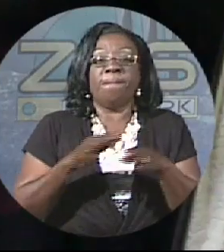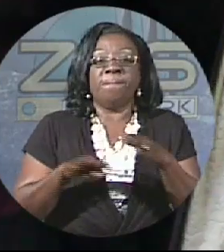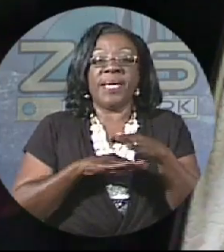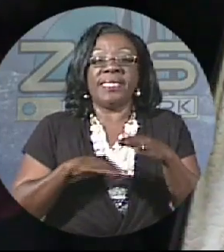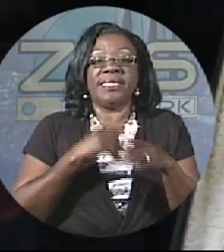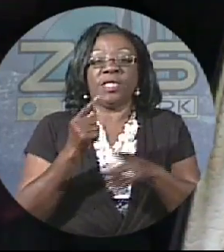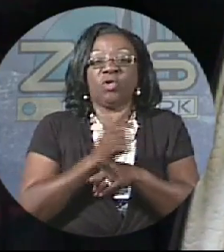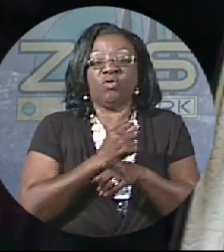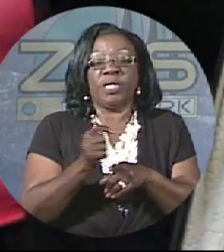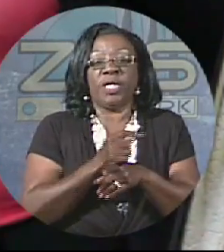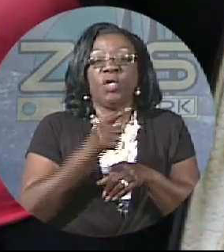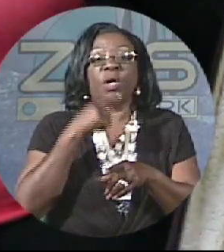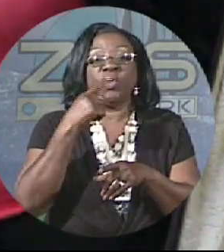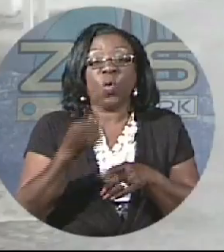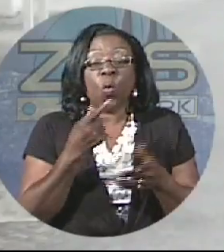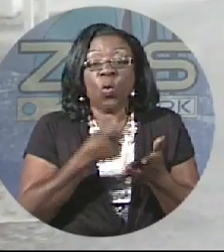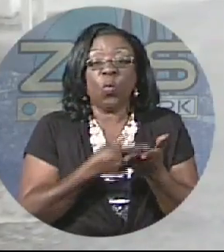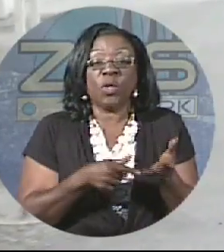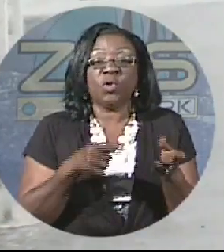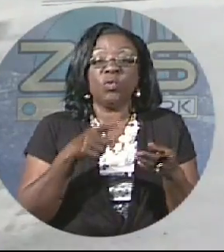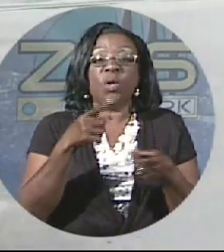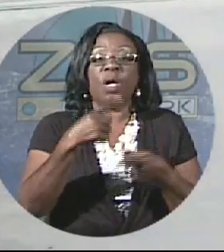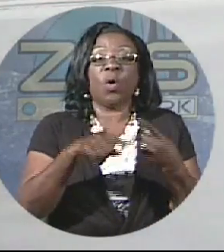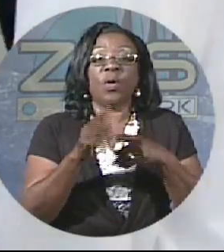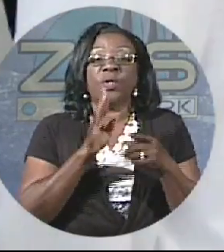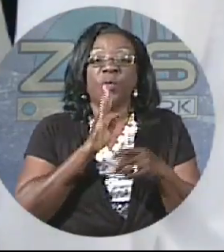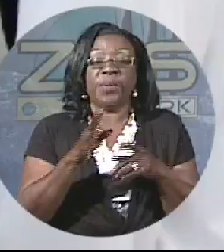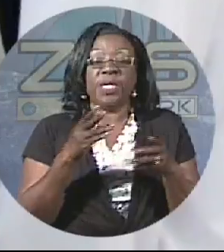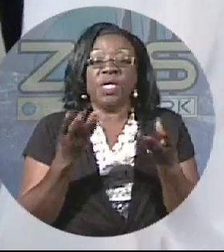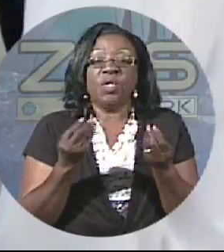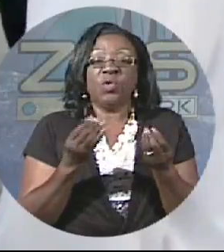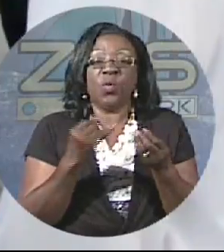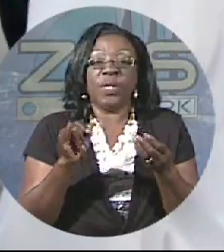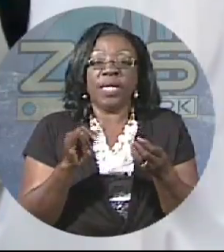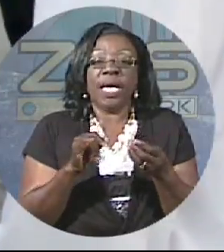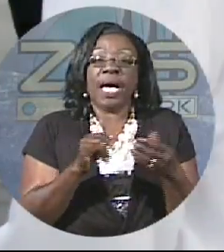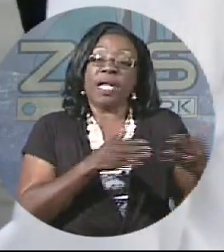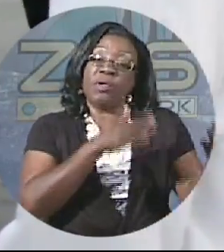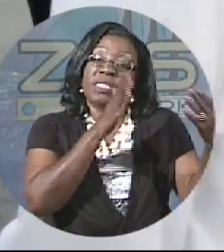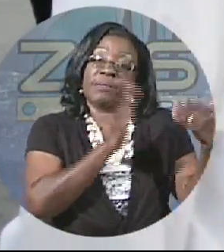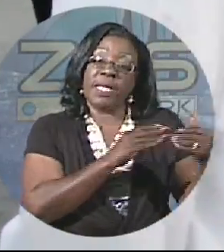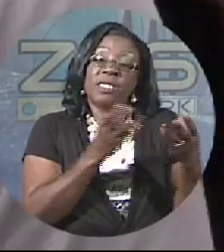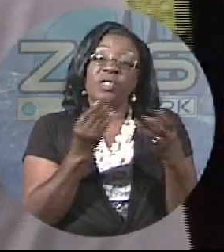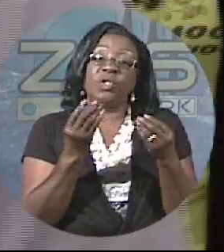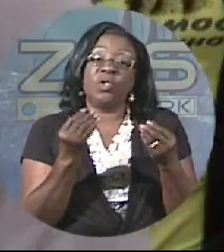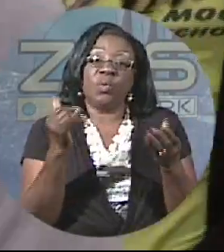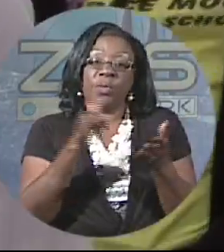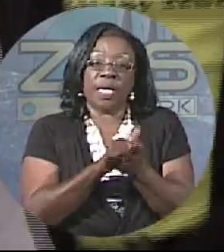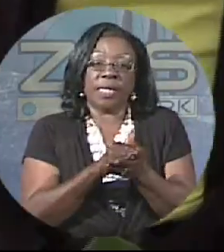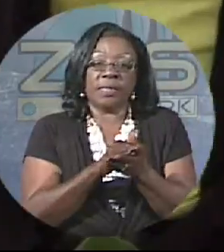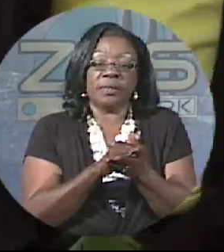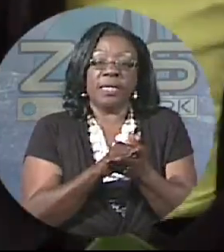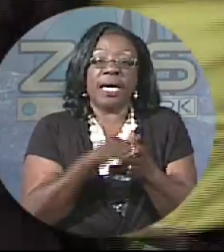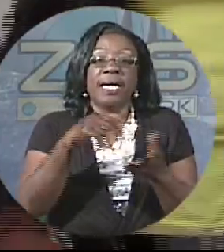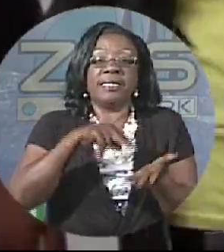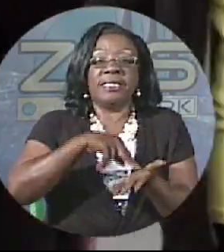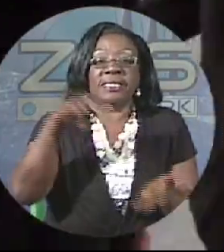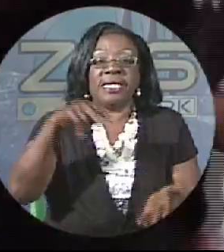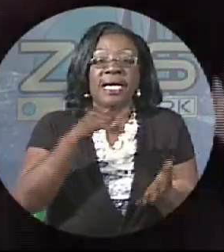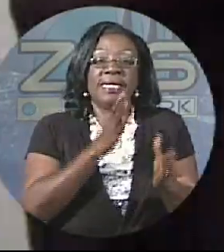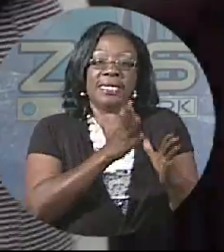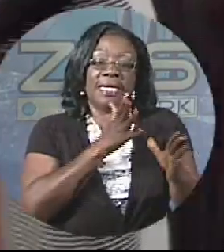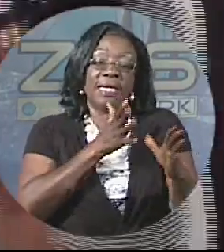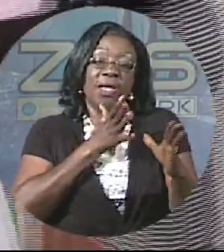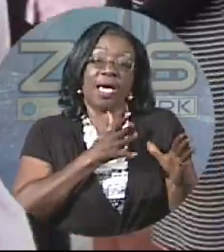You're told what you will be doing and are expected to comply. There are no exceptions. As I stand in line with my